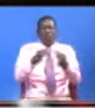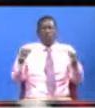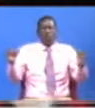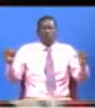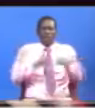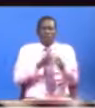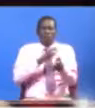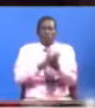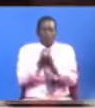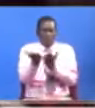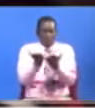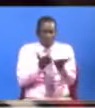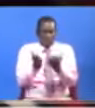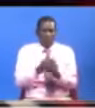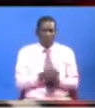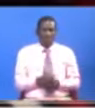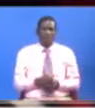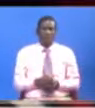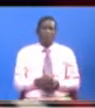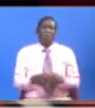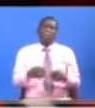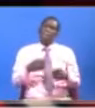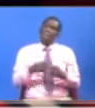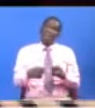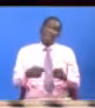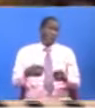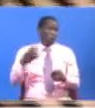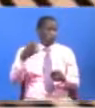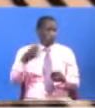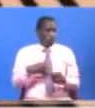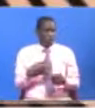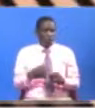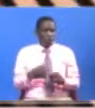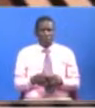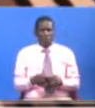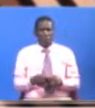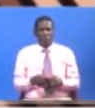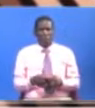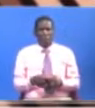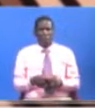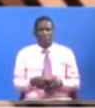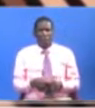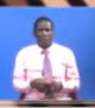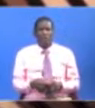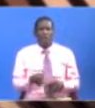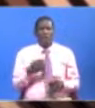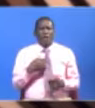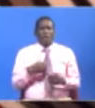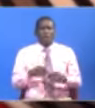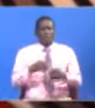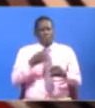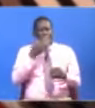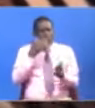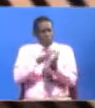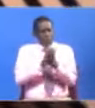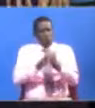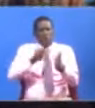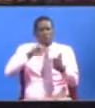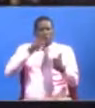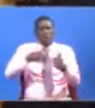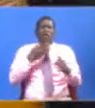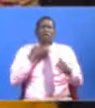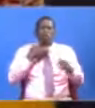receiving services. Shock on you. I came out with a bigger story than what I had gone